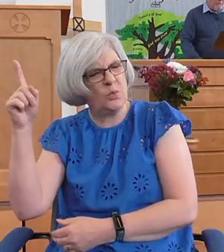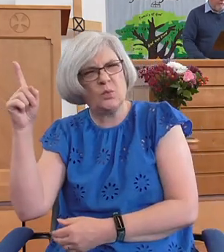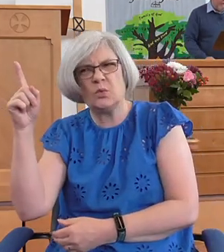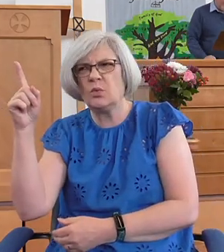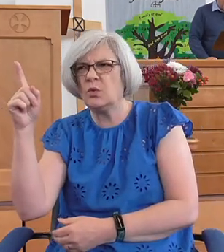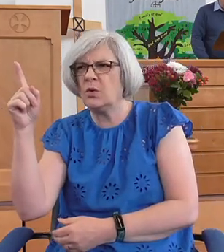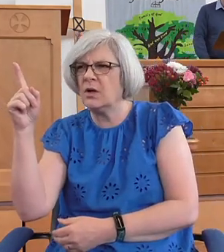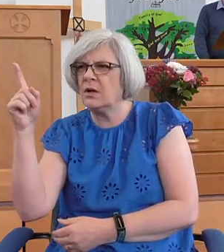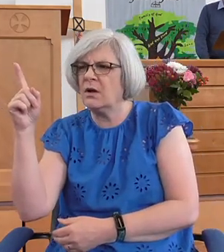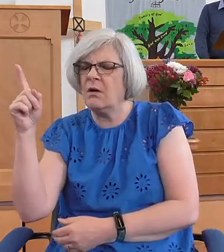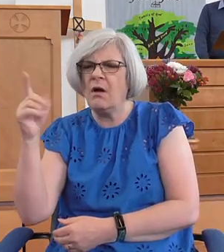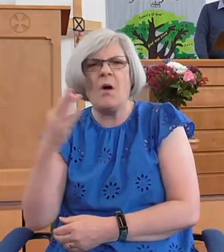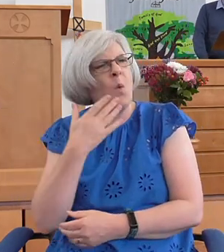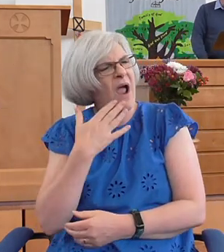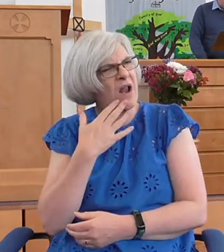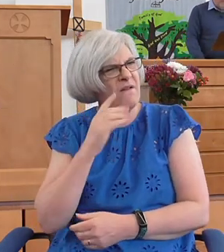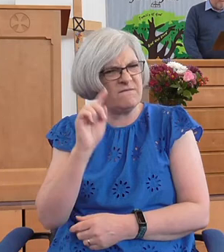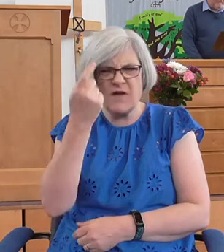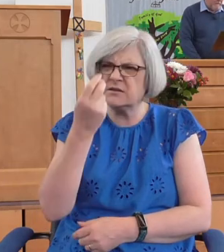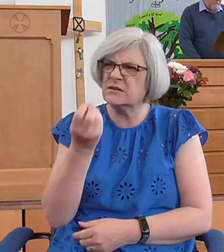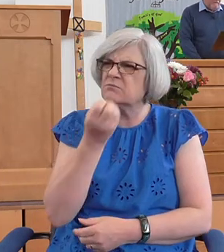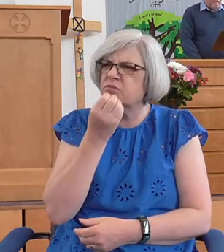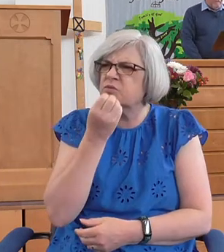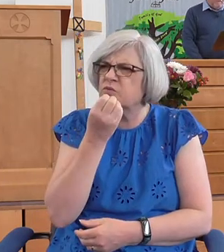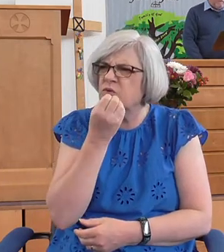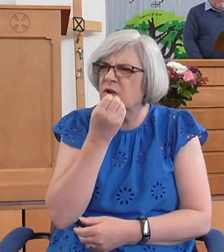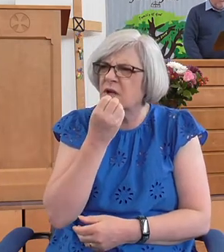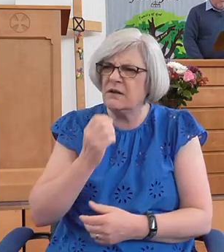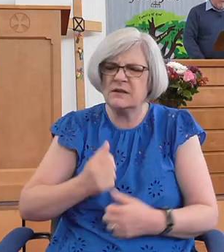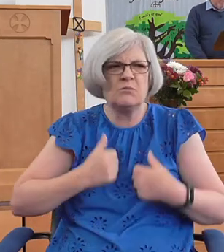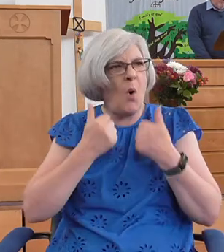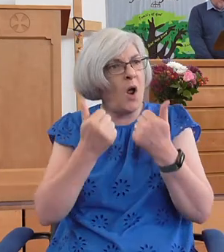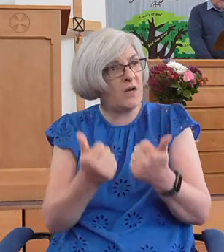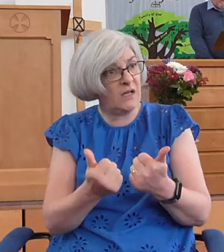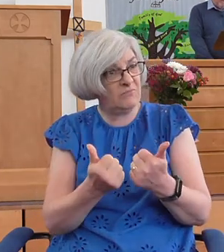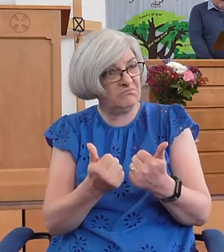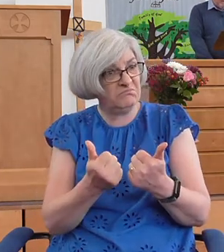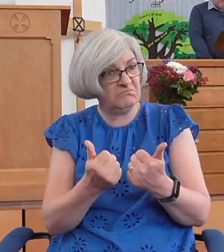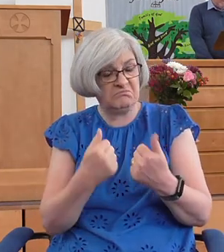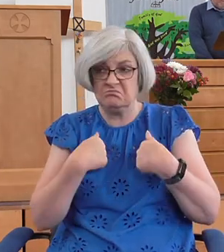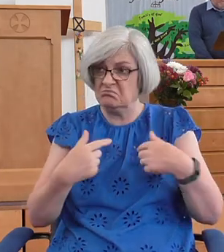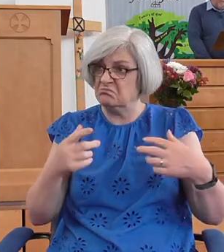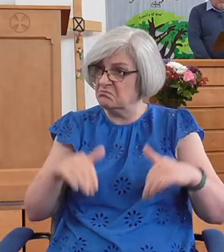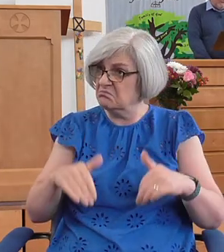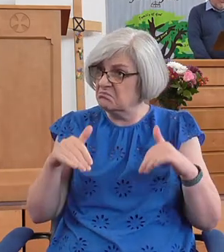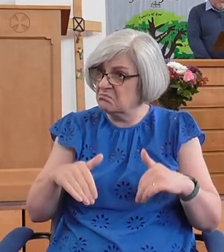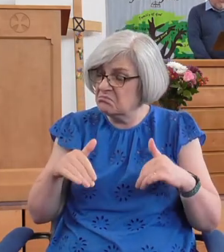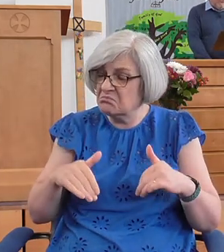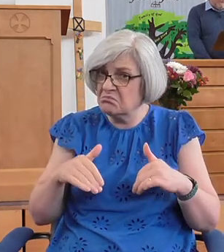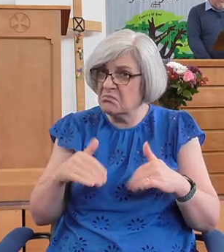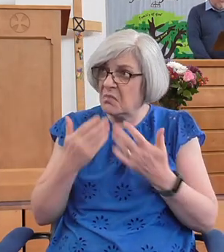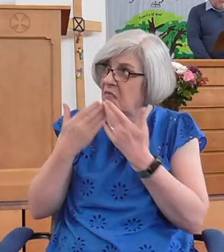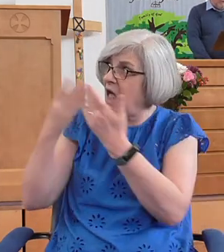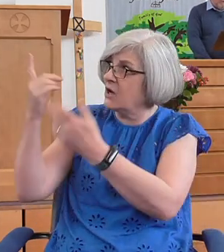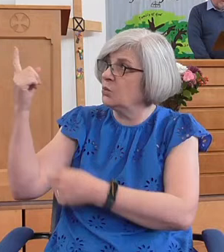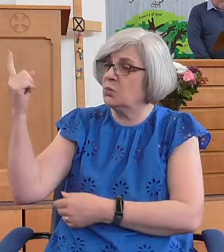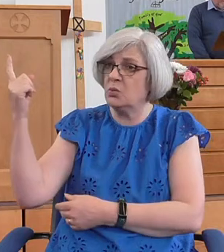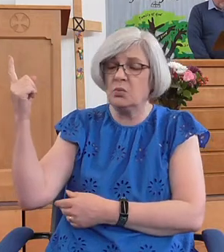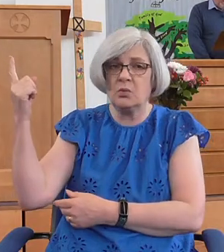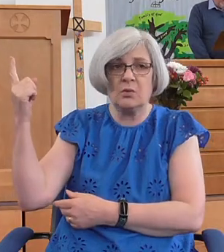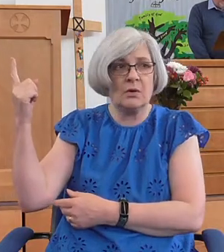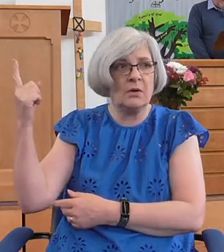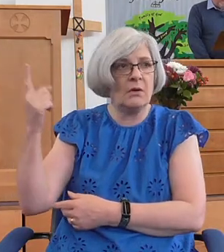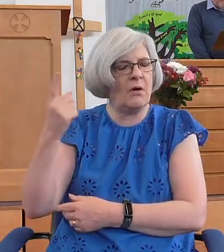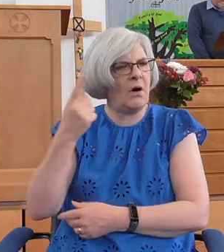Before we partook of our first meal of the day, did we pause and give thanks? Or did we take